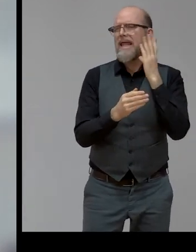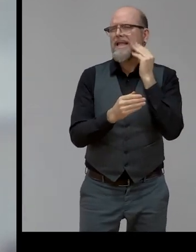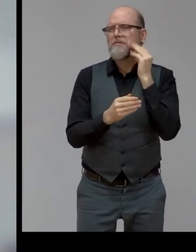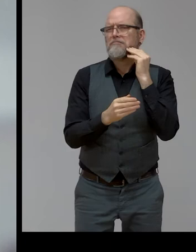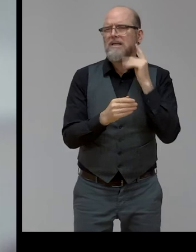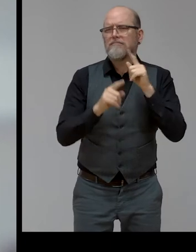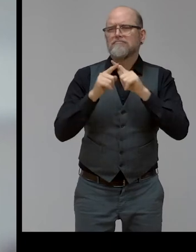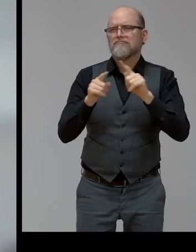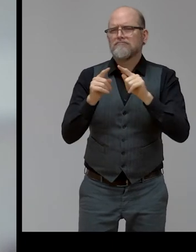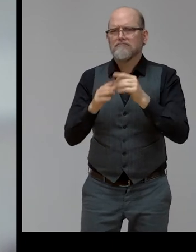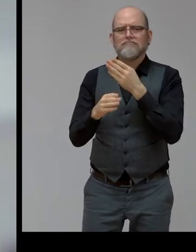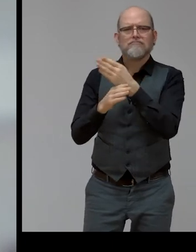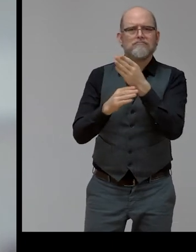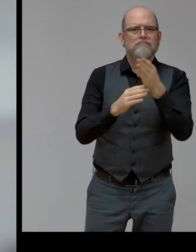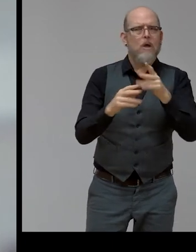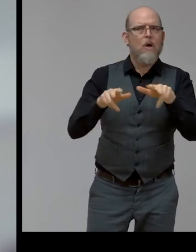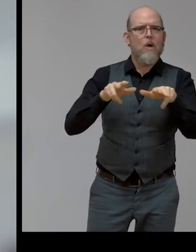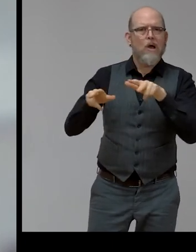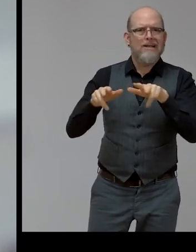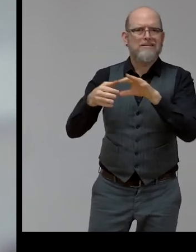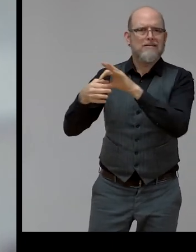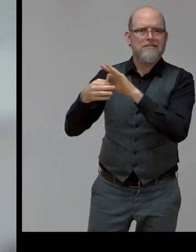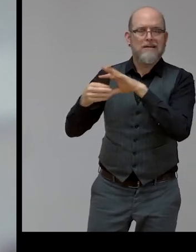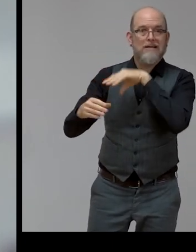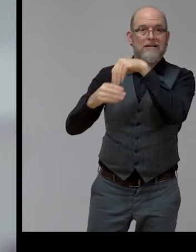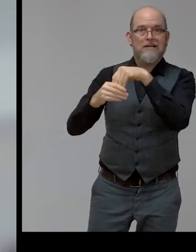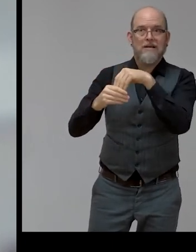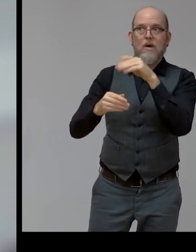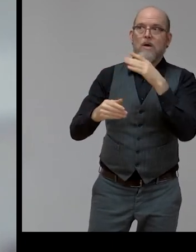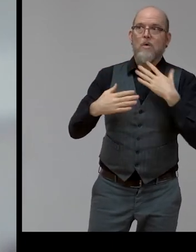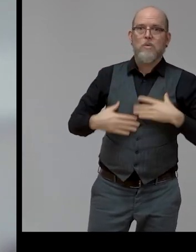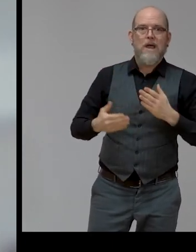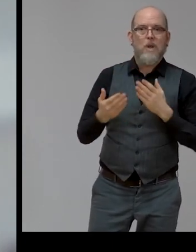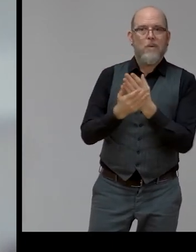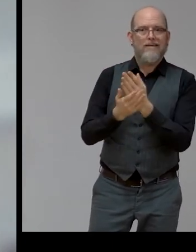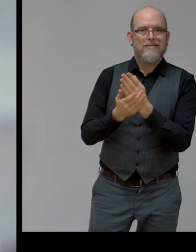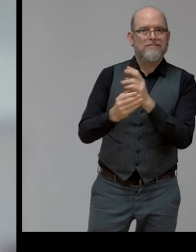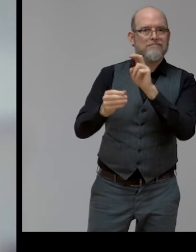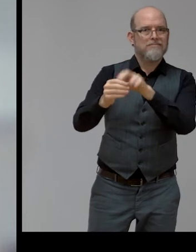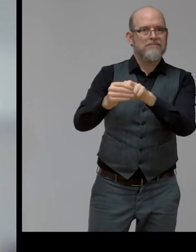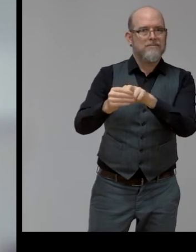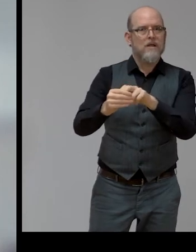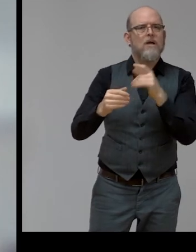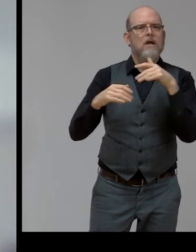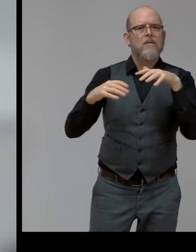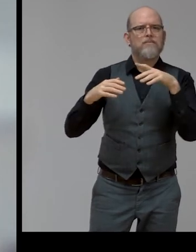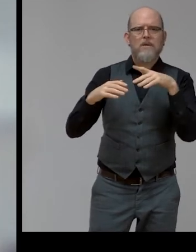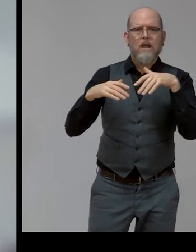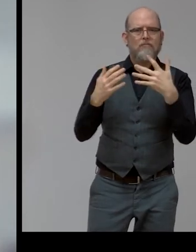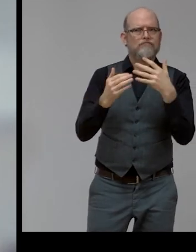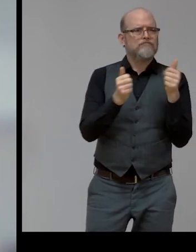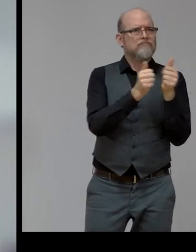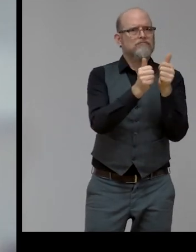Economist Group and in the humanitarian sector, where she has been building rewarding partnerships with the philanthropic